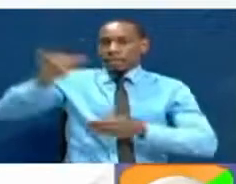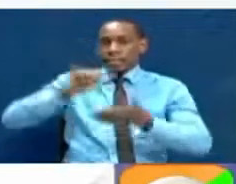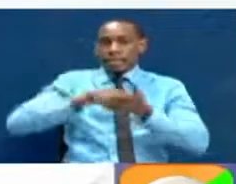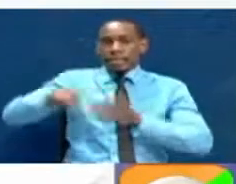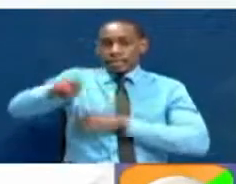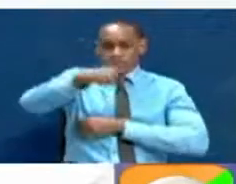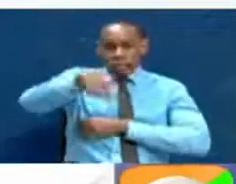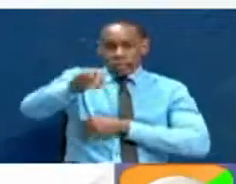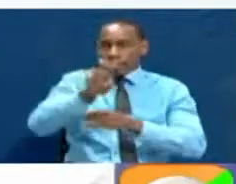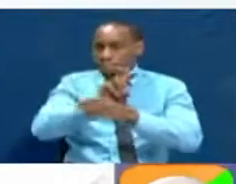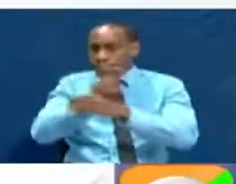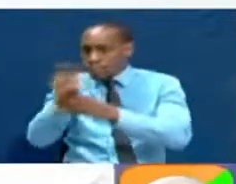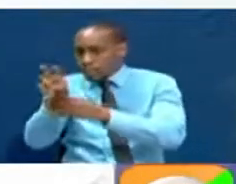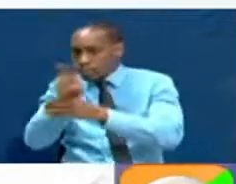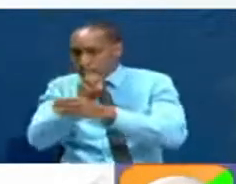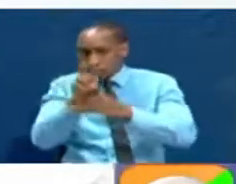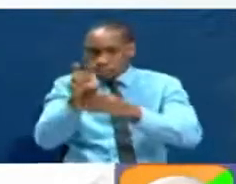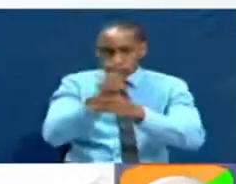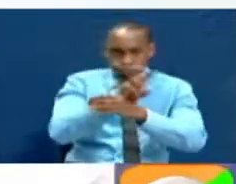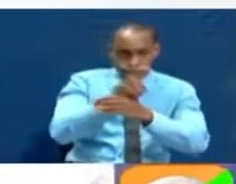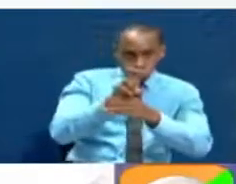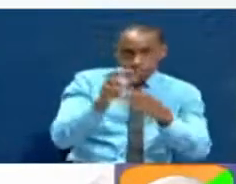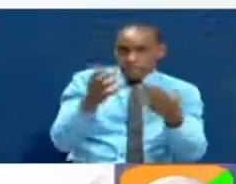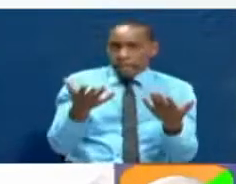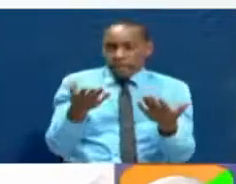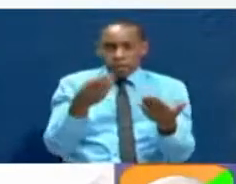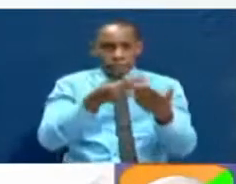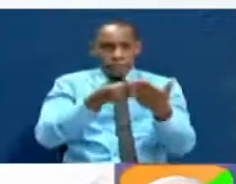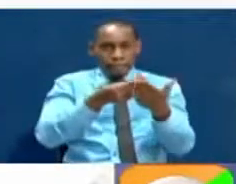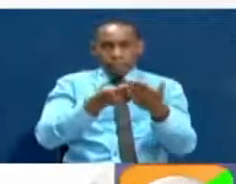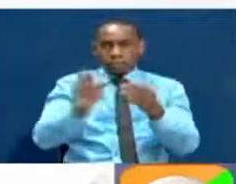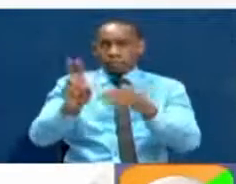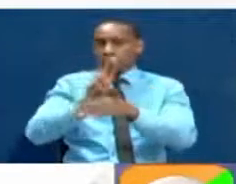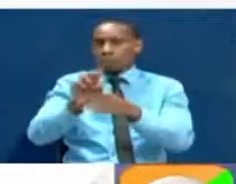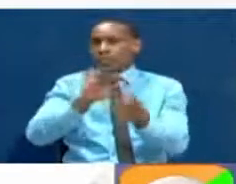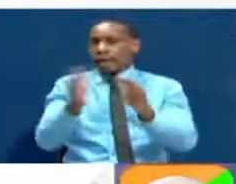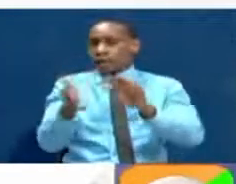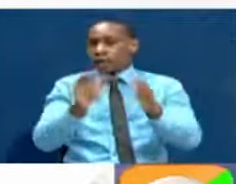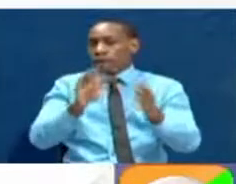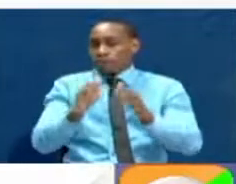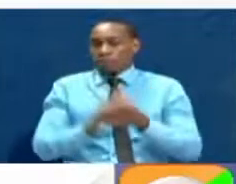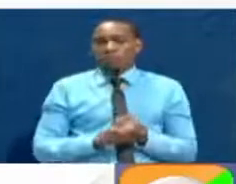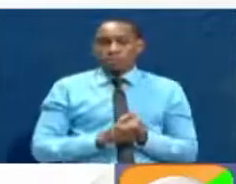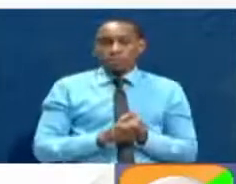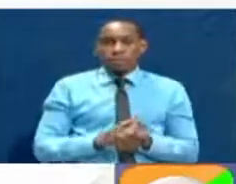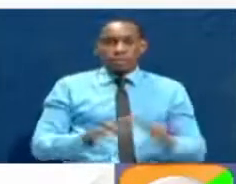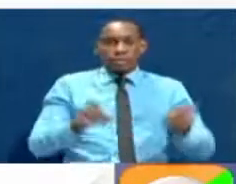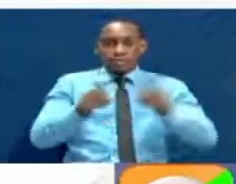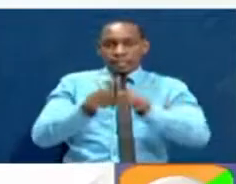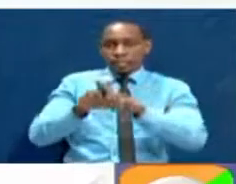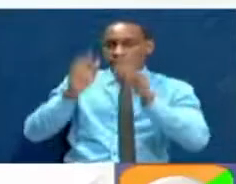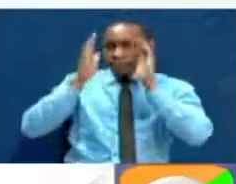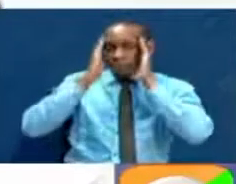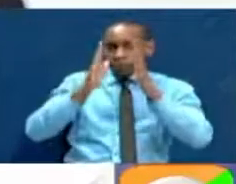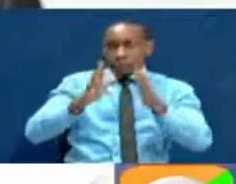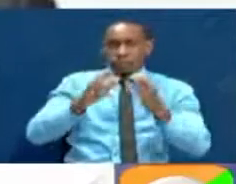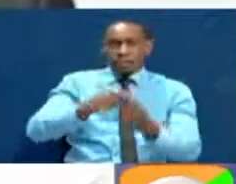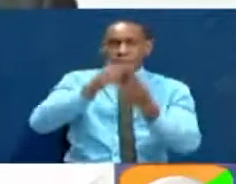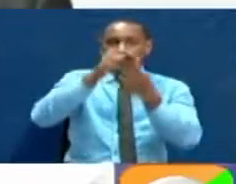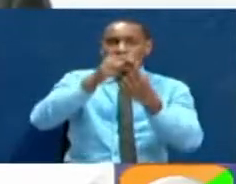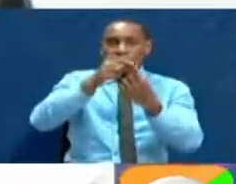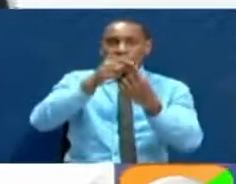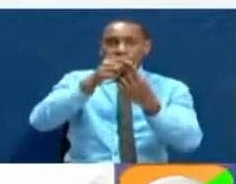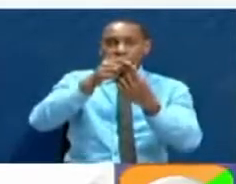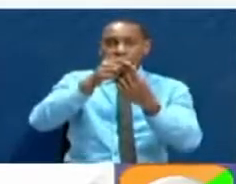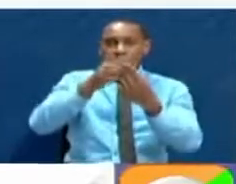are monitoring on how this money is being spent, and we are focusing on the prioritization